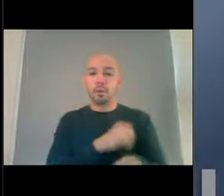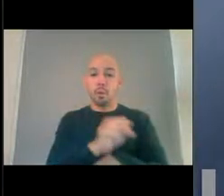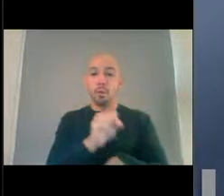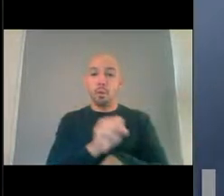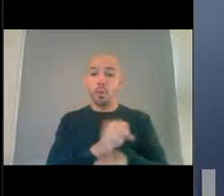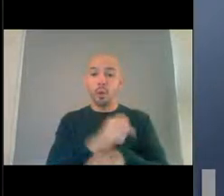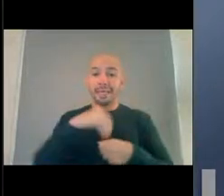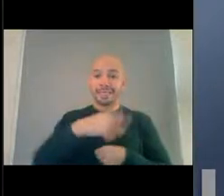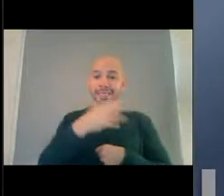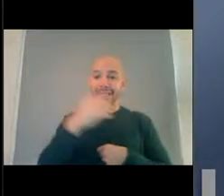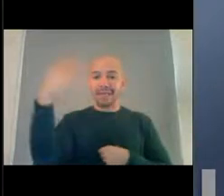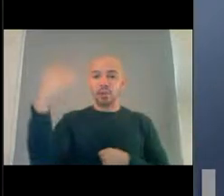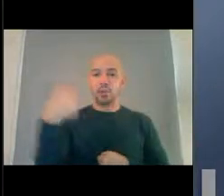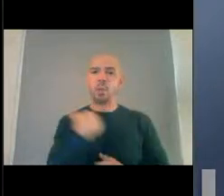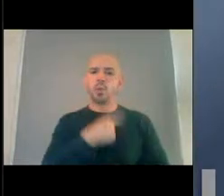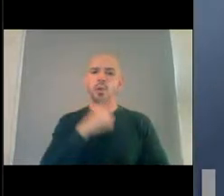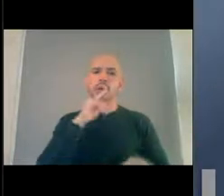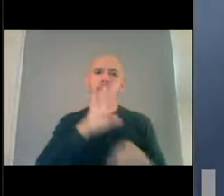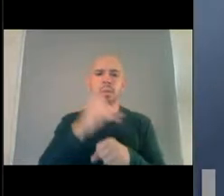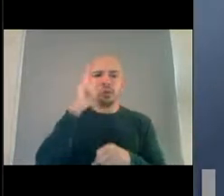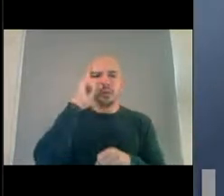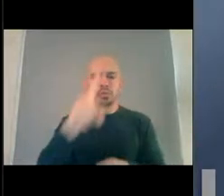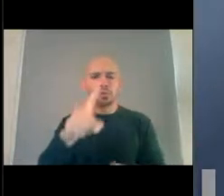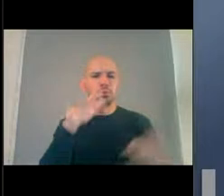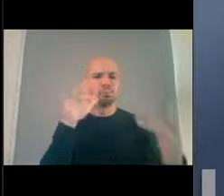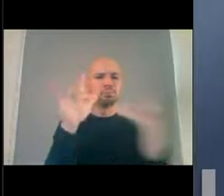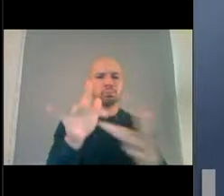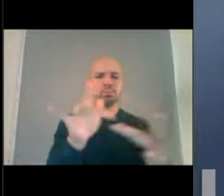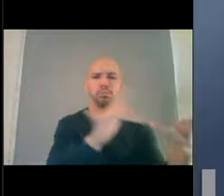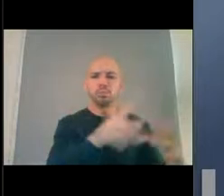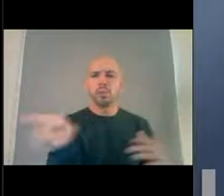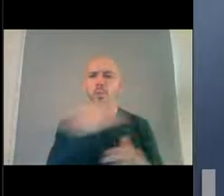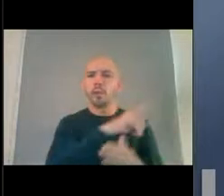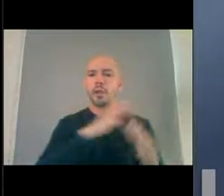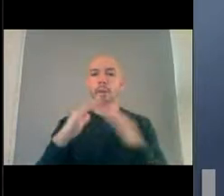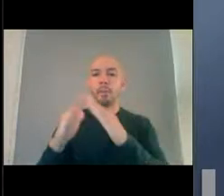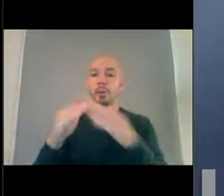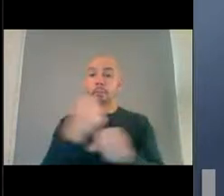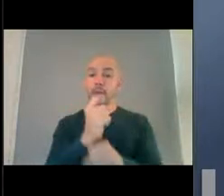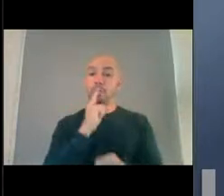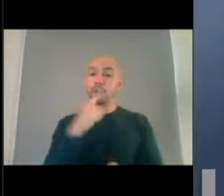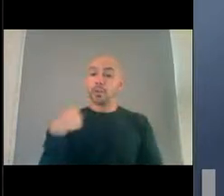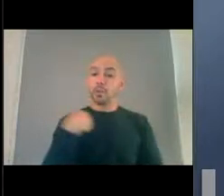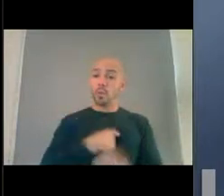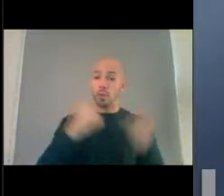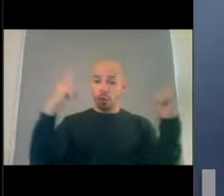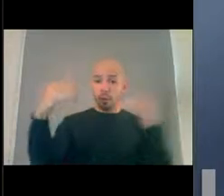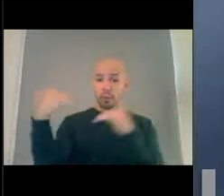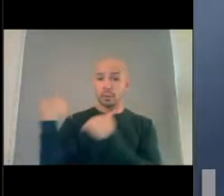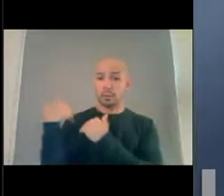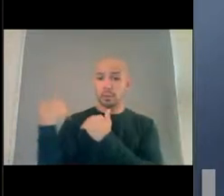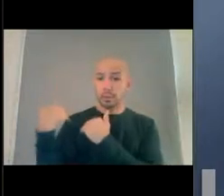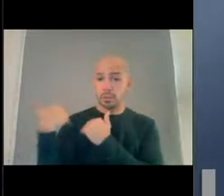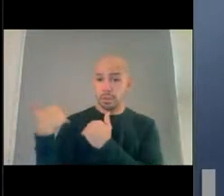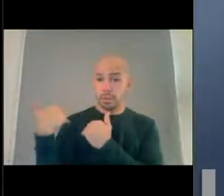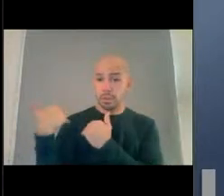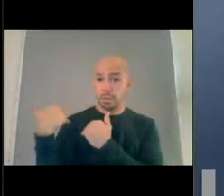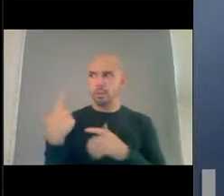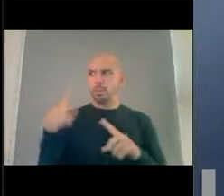up with the communities um to ensure that we are all accountable to continue and engage with the communities where we've done listening